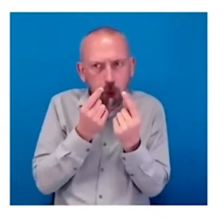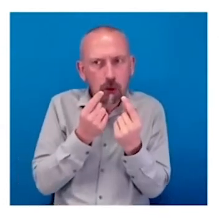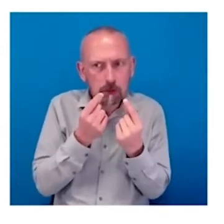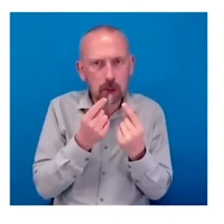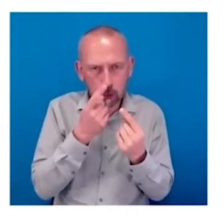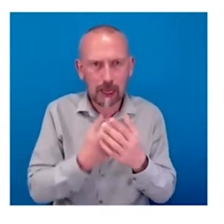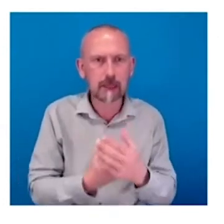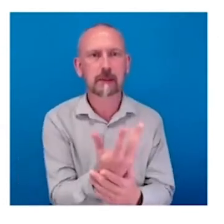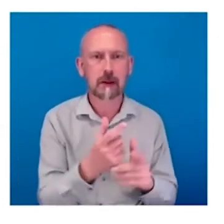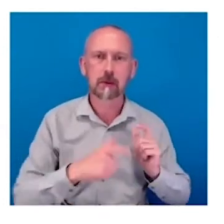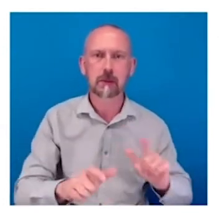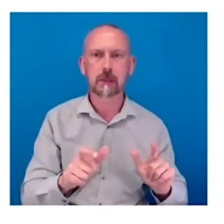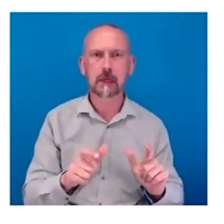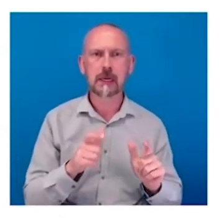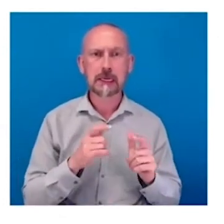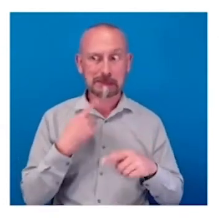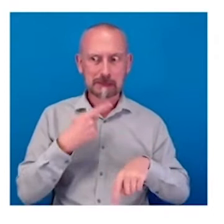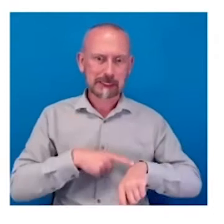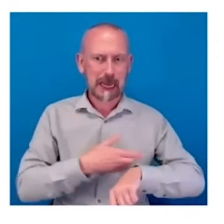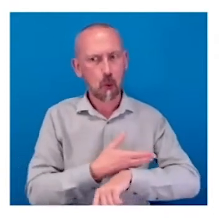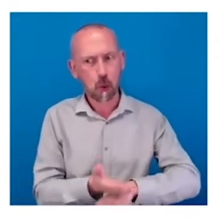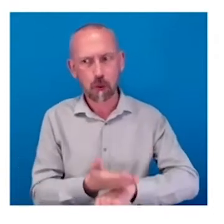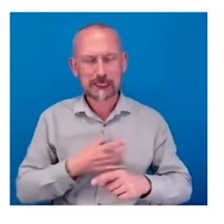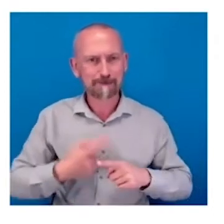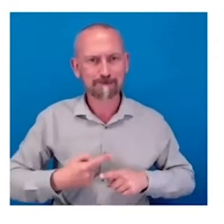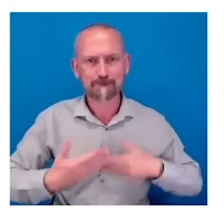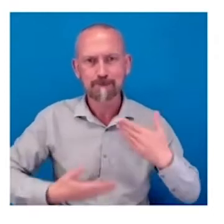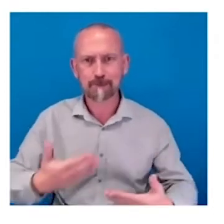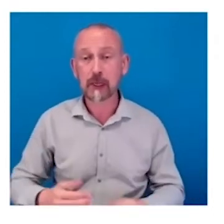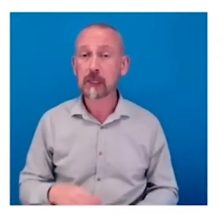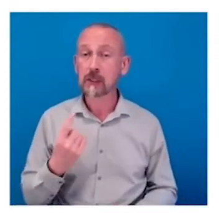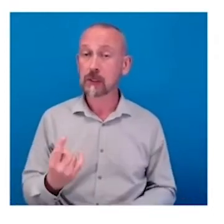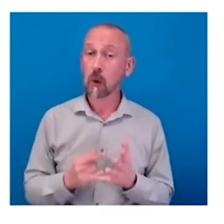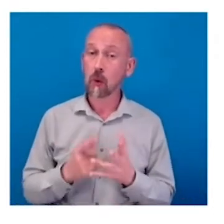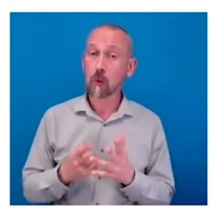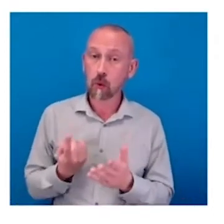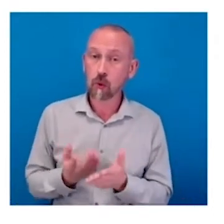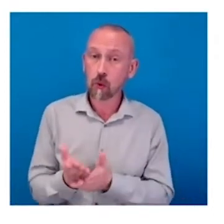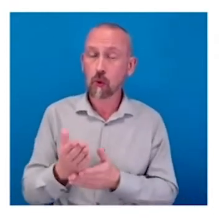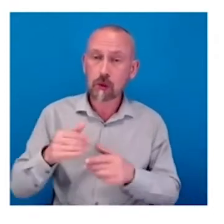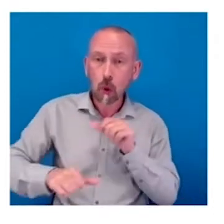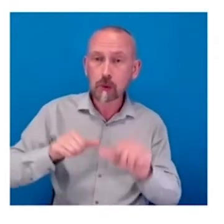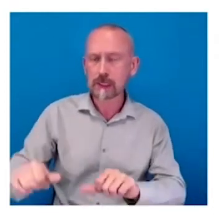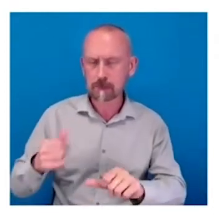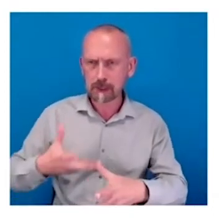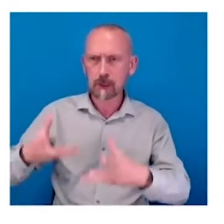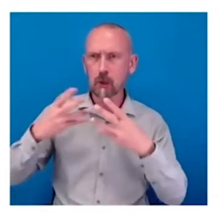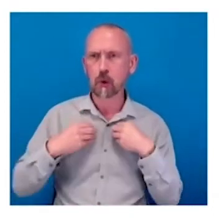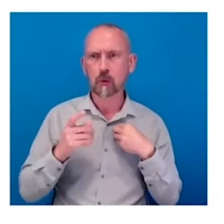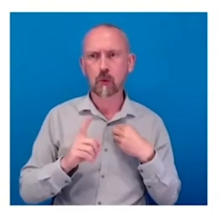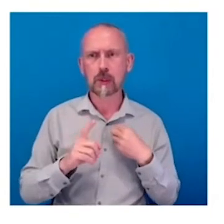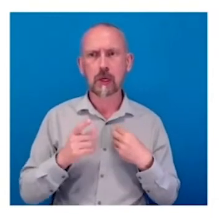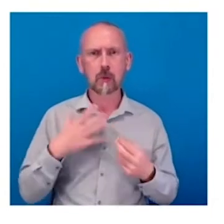sort of speeding up in the interest of time here now, one of the things that we learned through this is when you design with constraints but do so in a